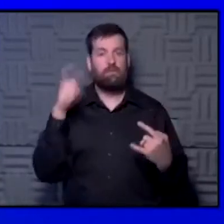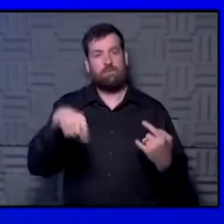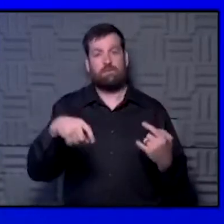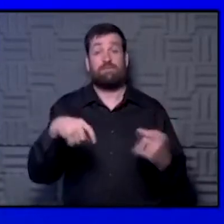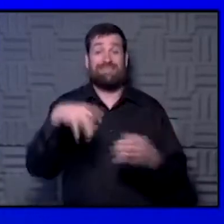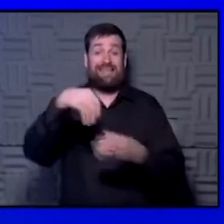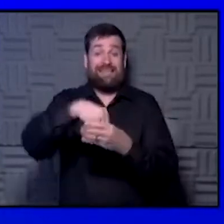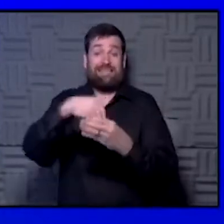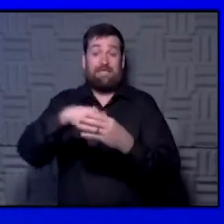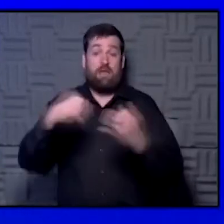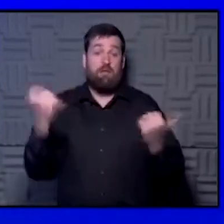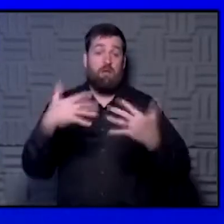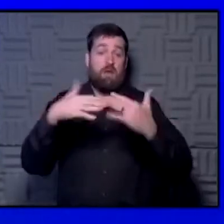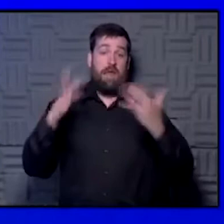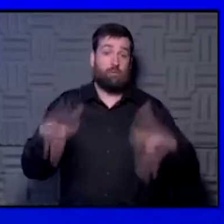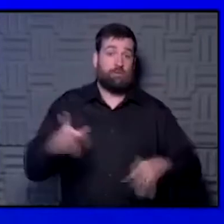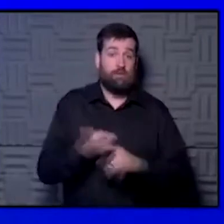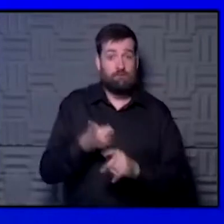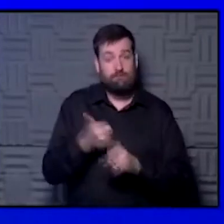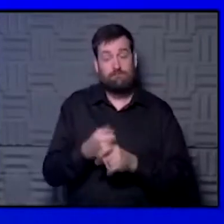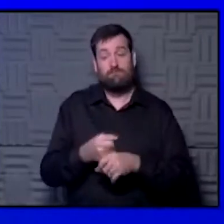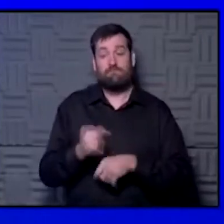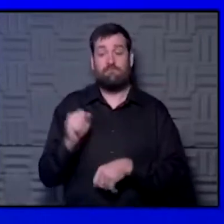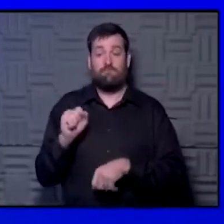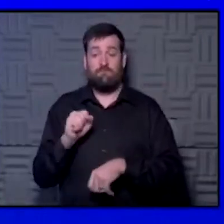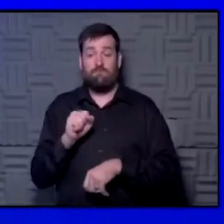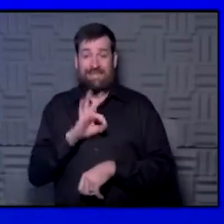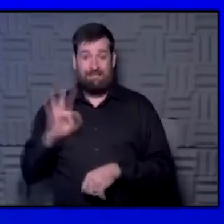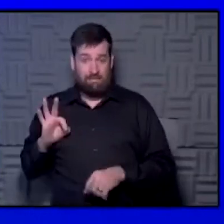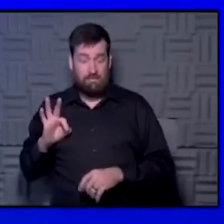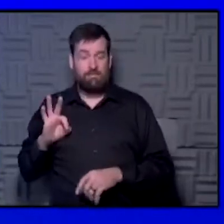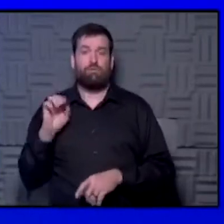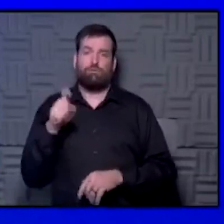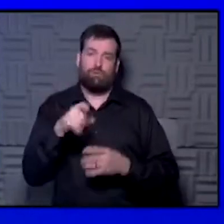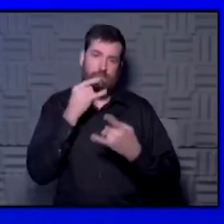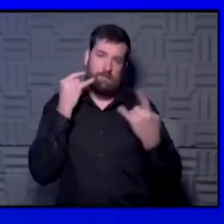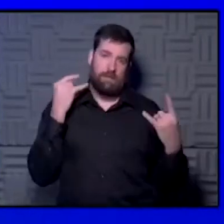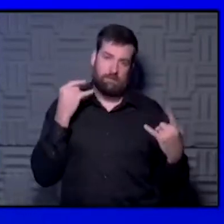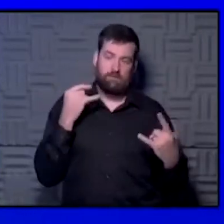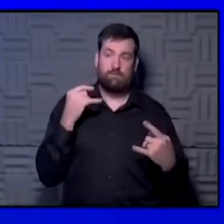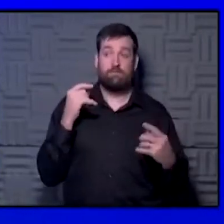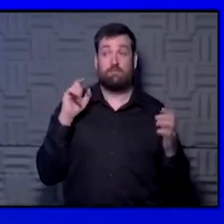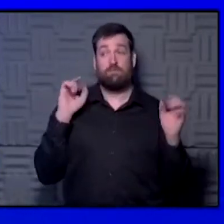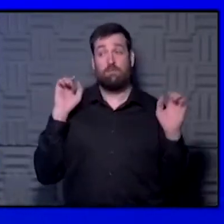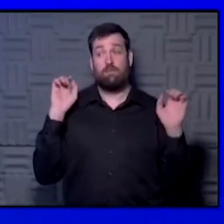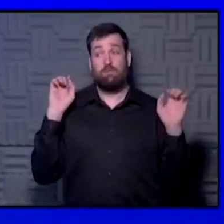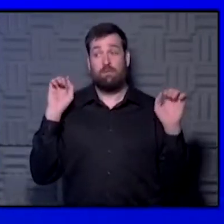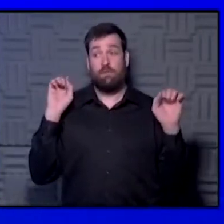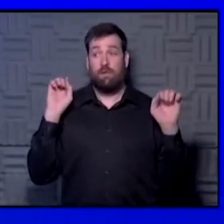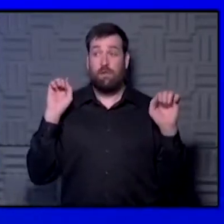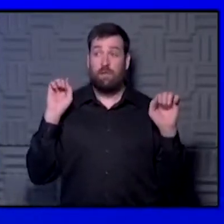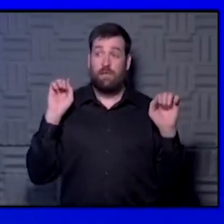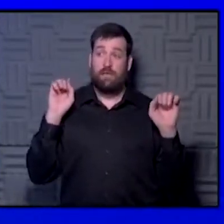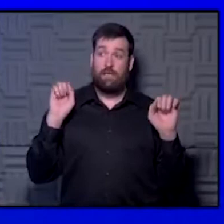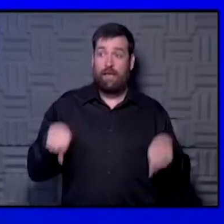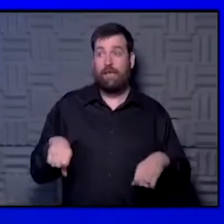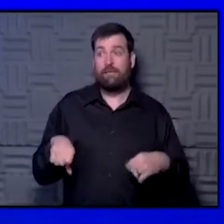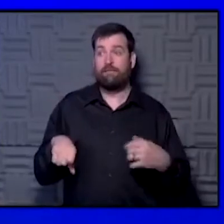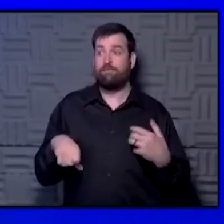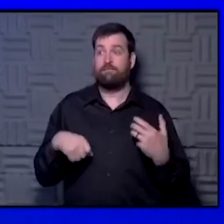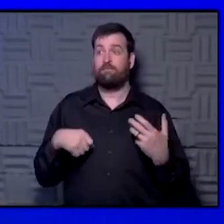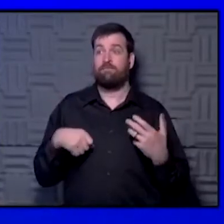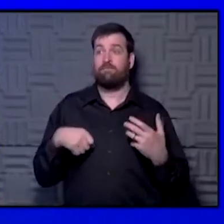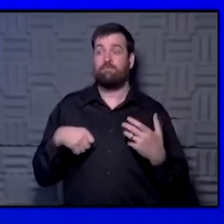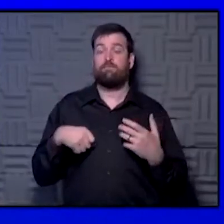haunted house itself and with the employees, everybody should be wearing masks. If you can wear a mask underneath